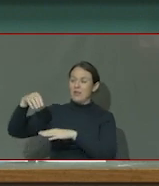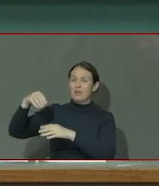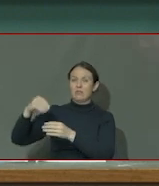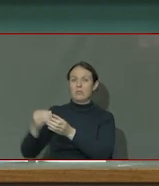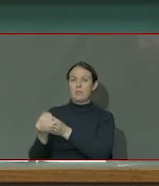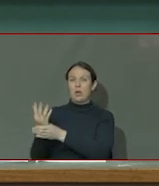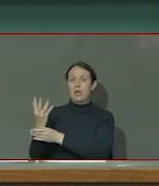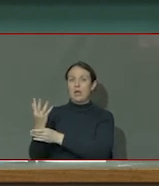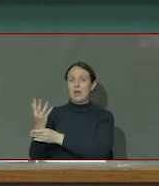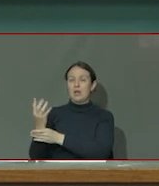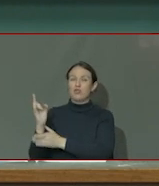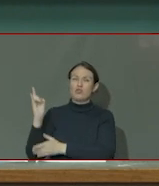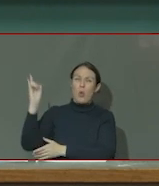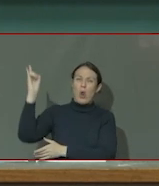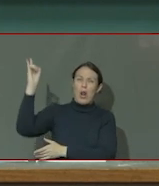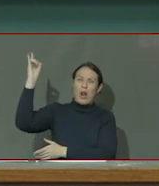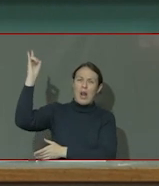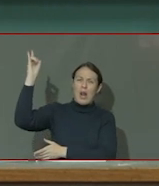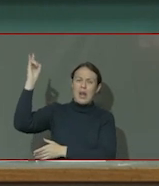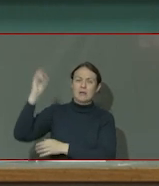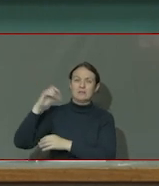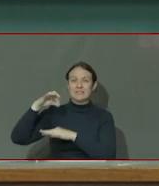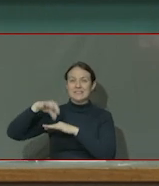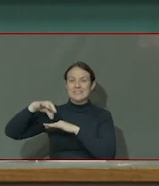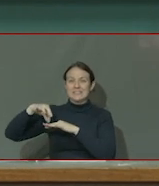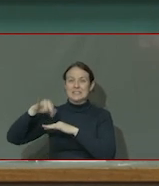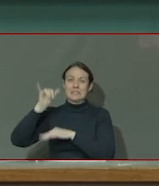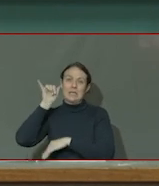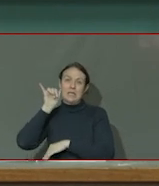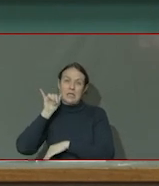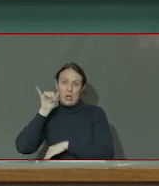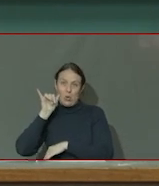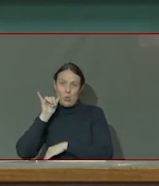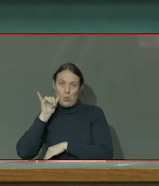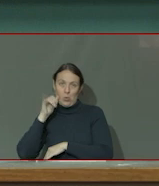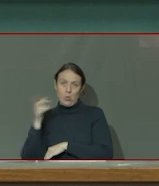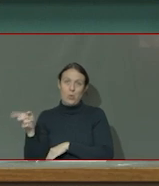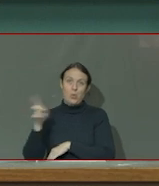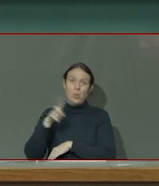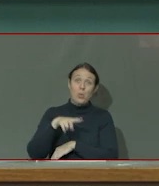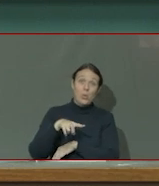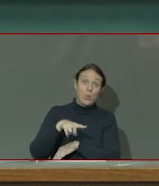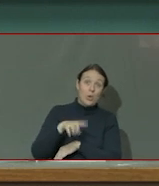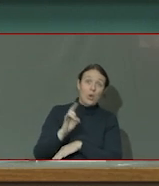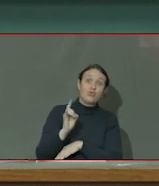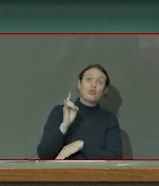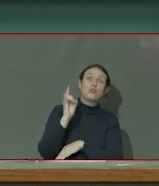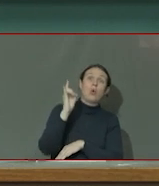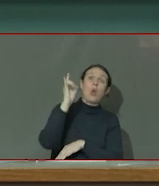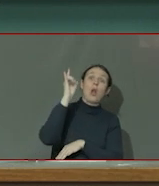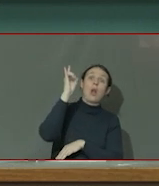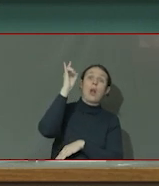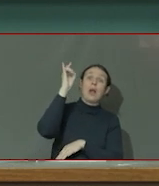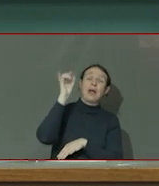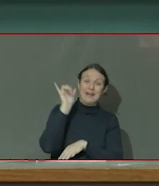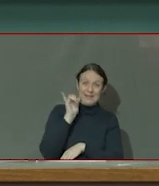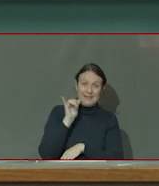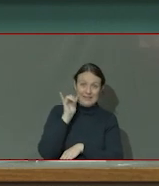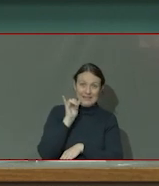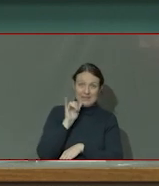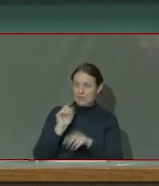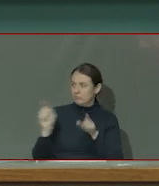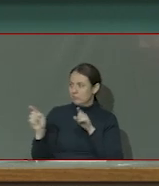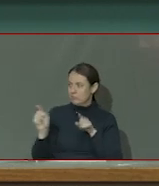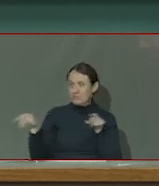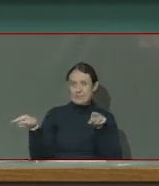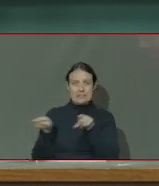It's a tall plant with seeds that are? This plant is tall with seeds that are? So if I